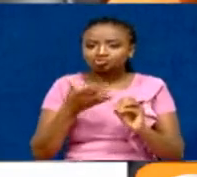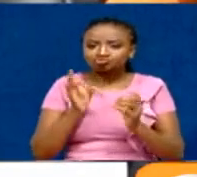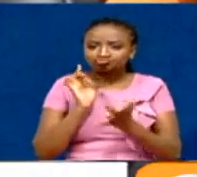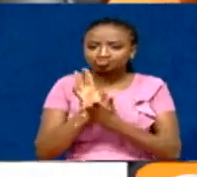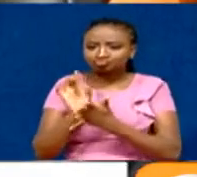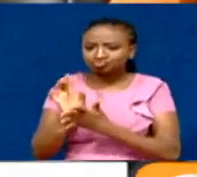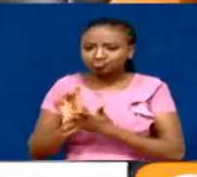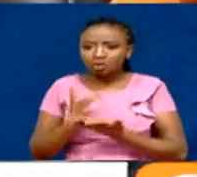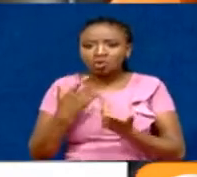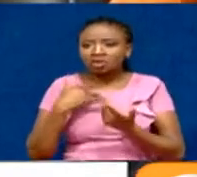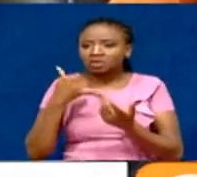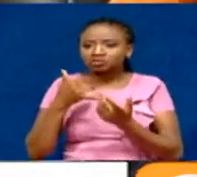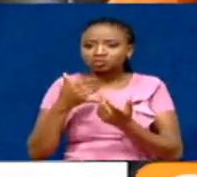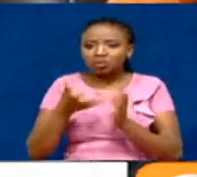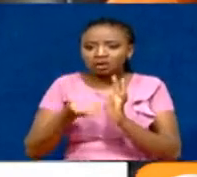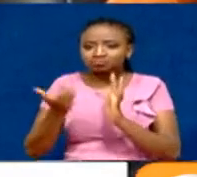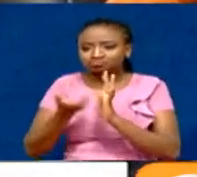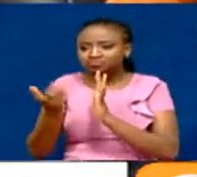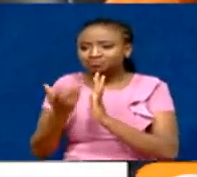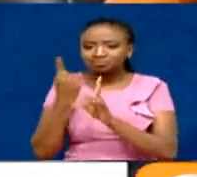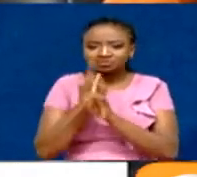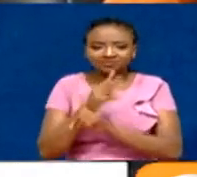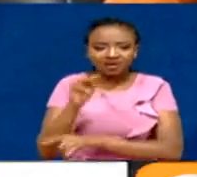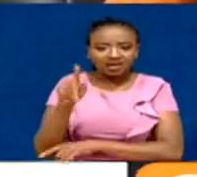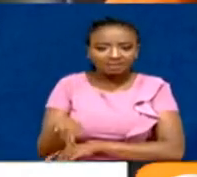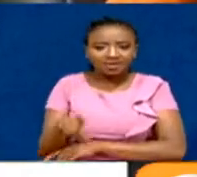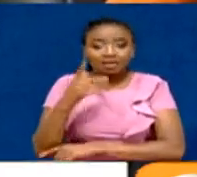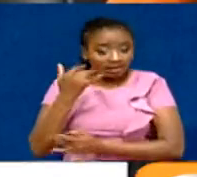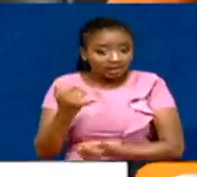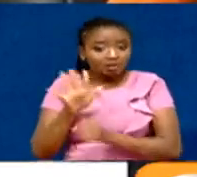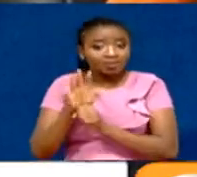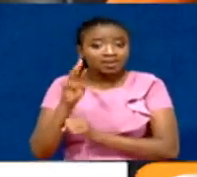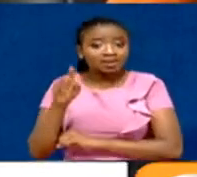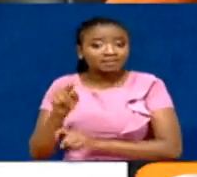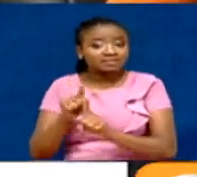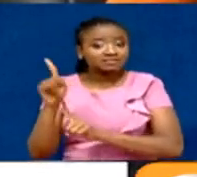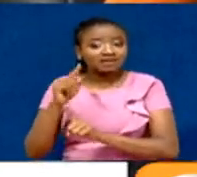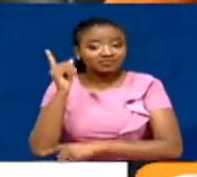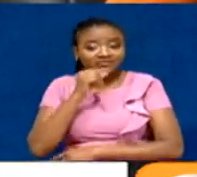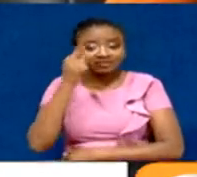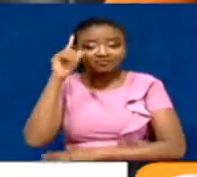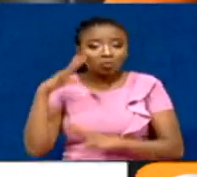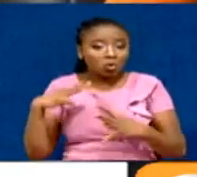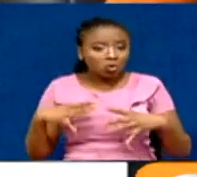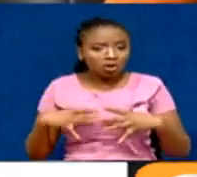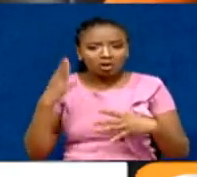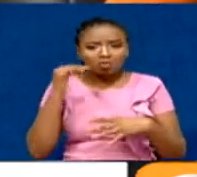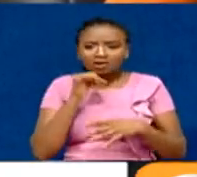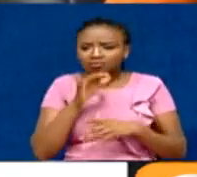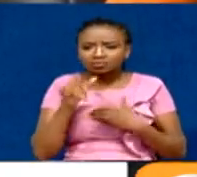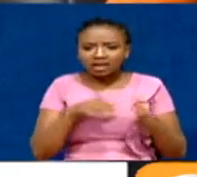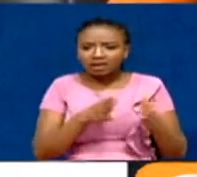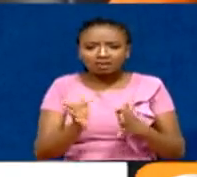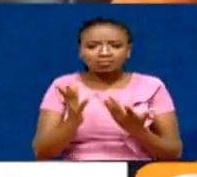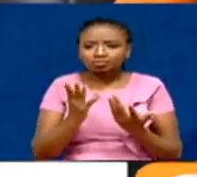for the Christmas festive season, why would you not allow an opportunity as a speaker for a robust debate on